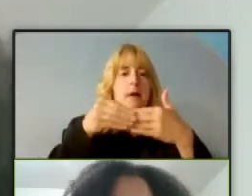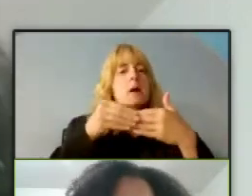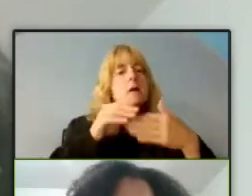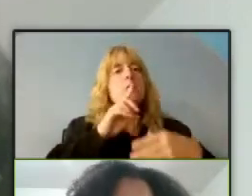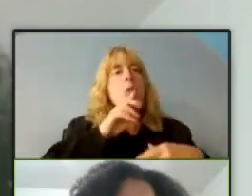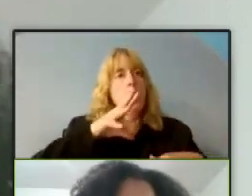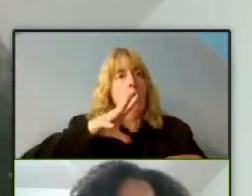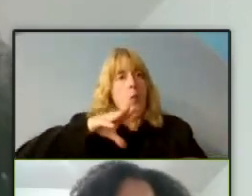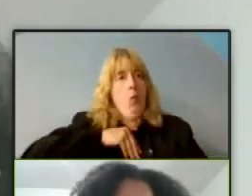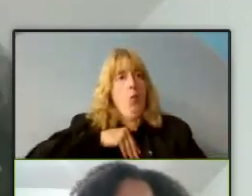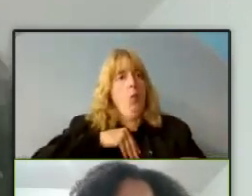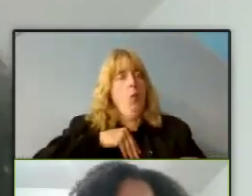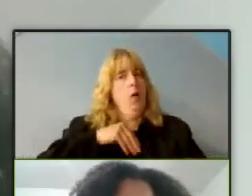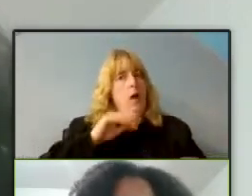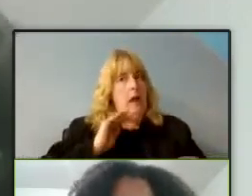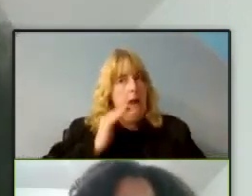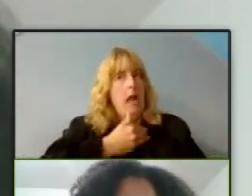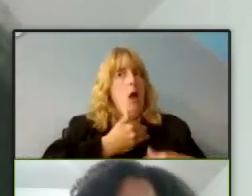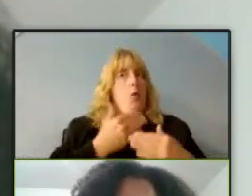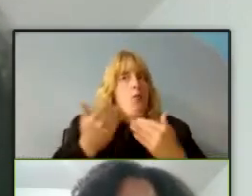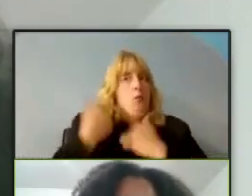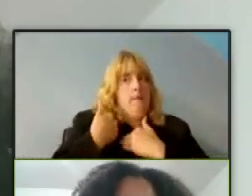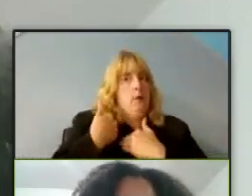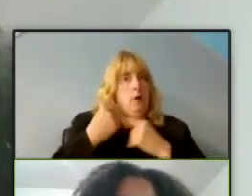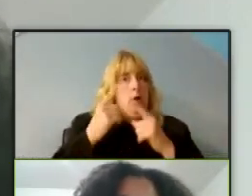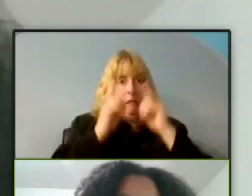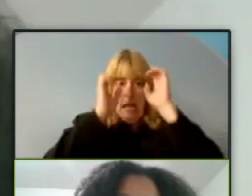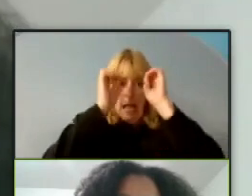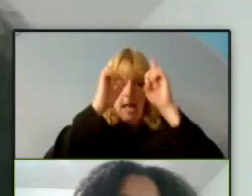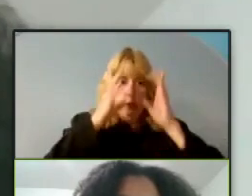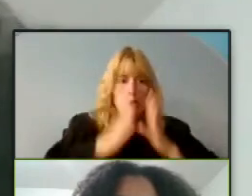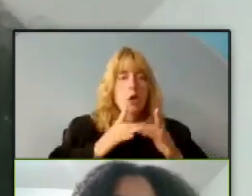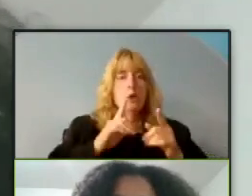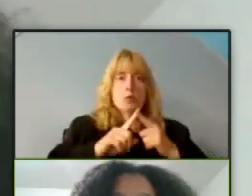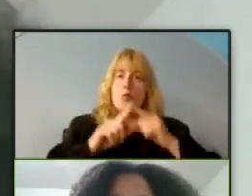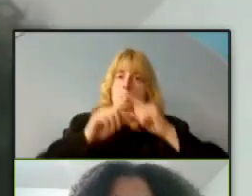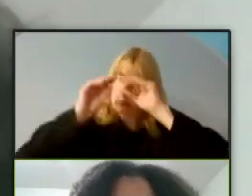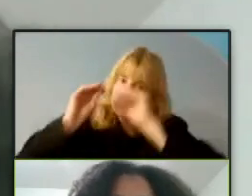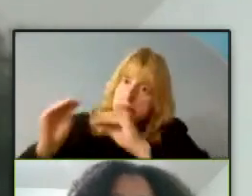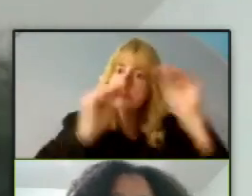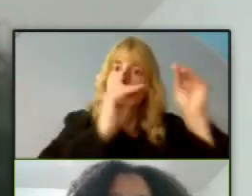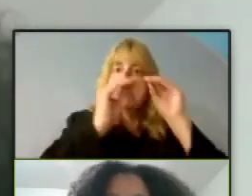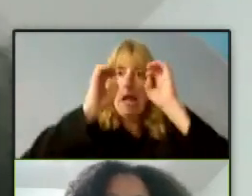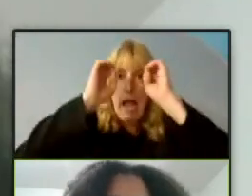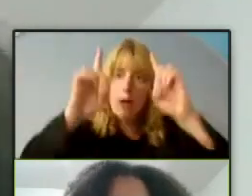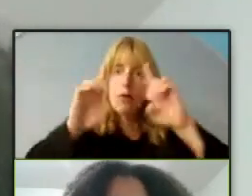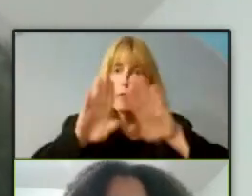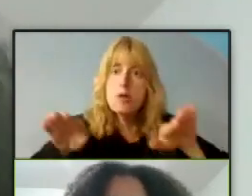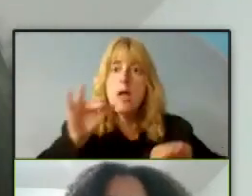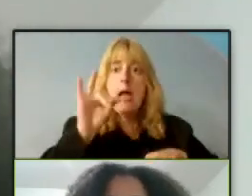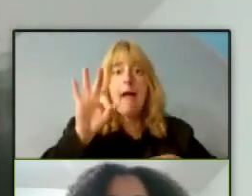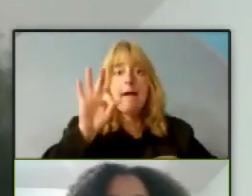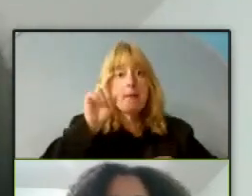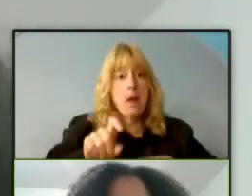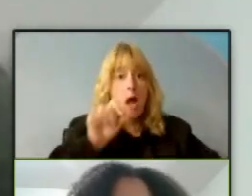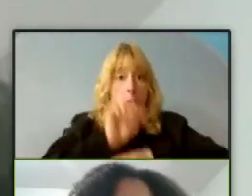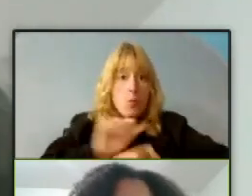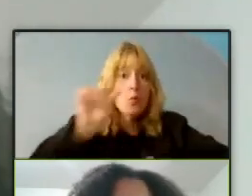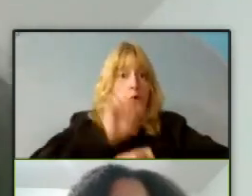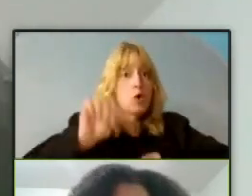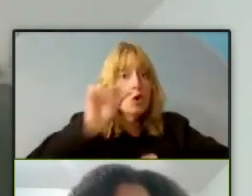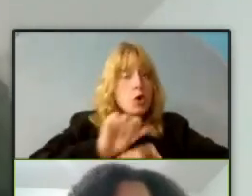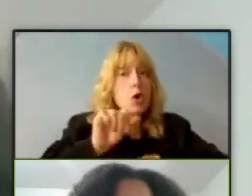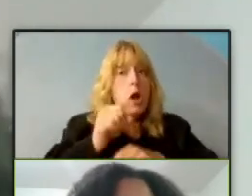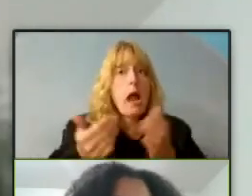our responsibility to make sure they are educated, that if there is work that needs to be done again, that is not something that